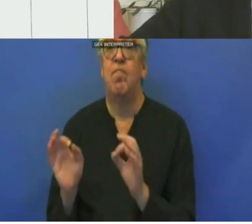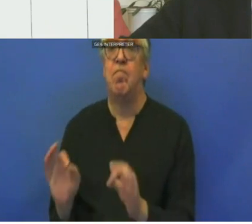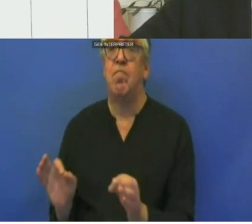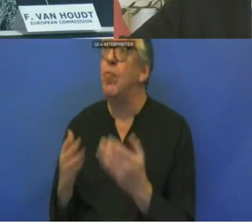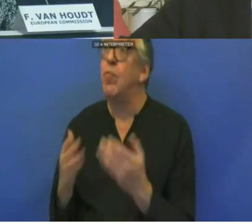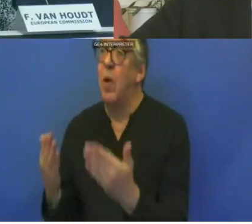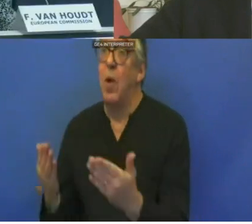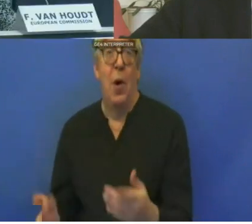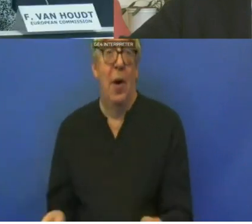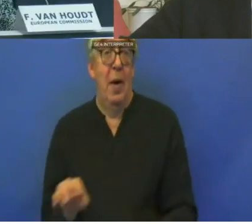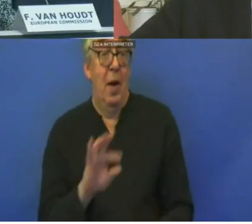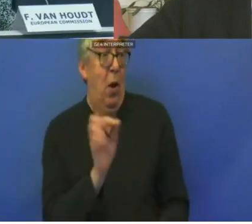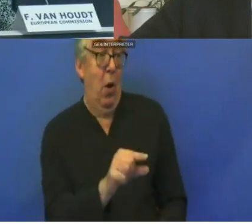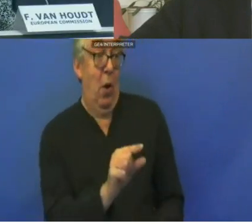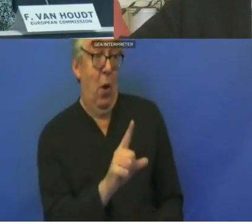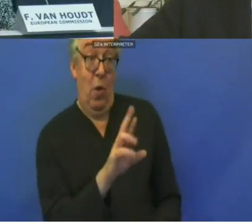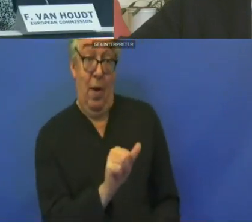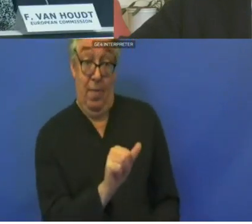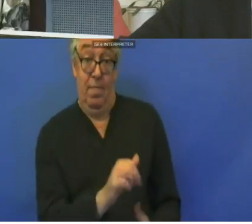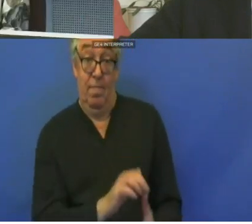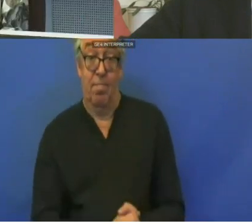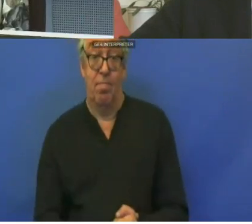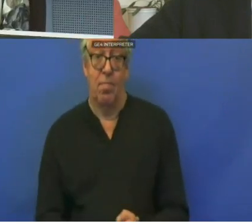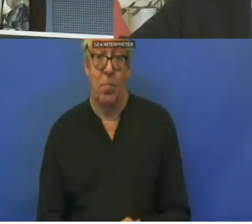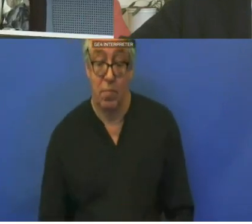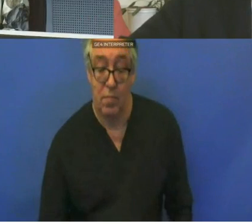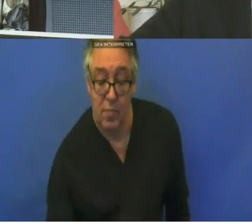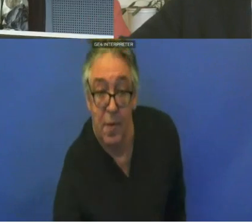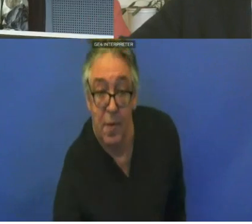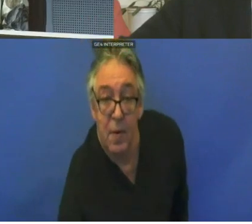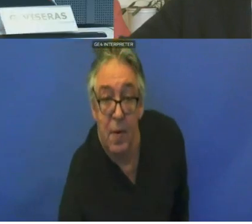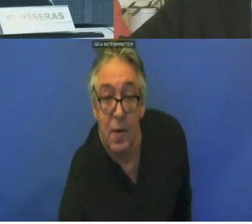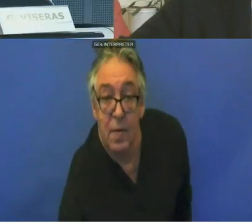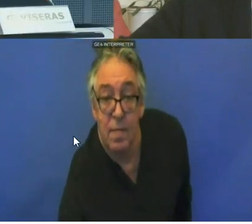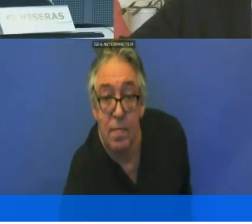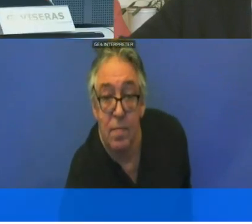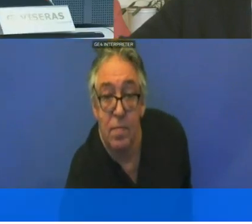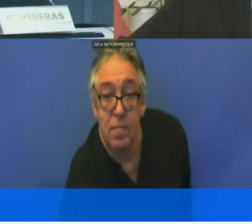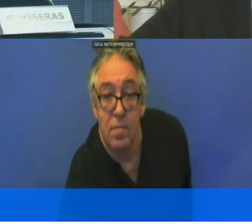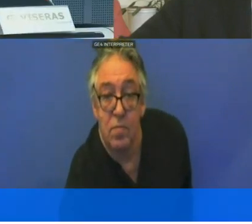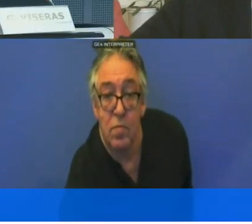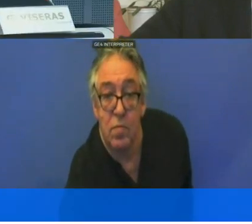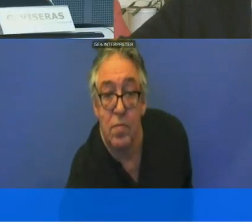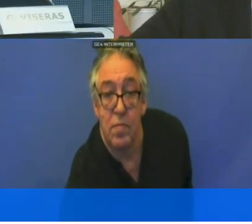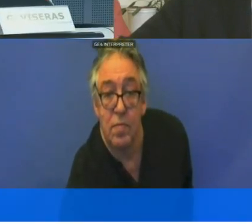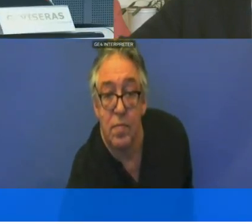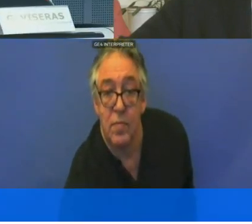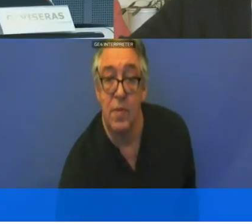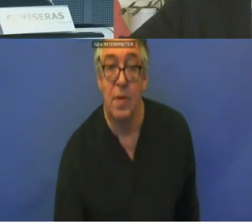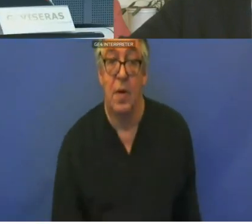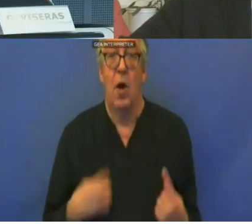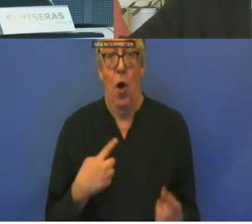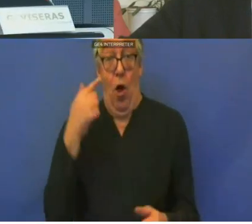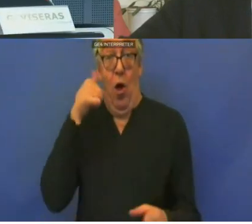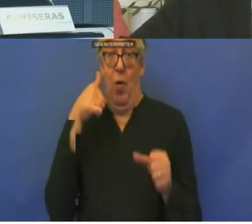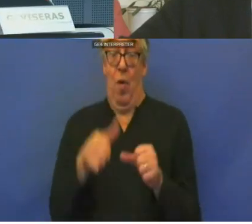Gloria. Yes, thank you. I keep thinking about the 90 days that we were stuck in our homes at